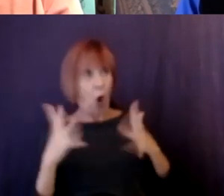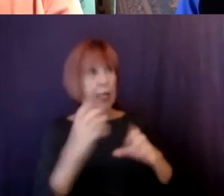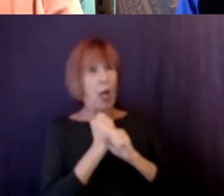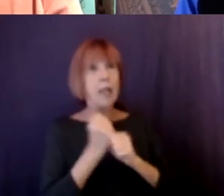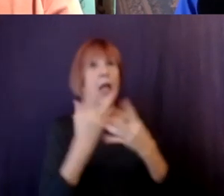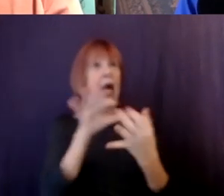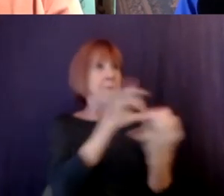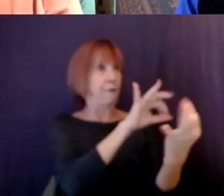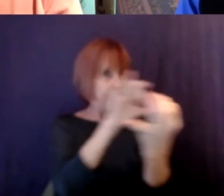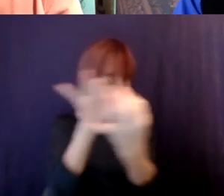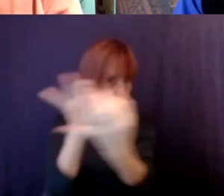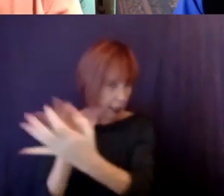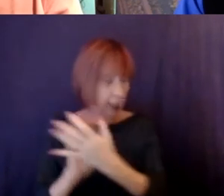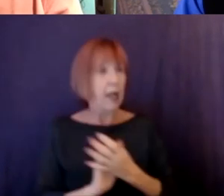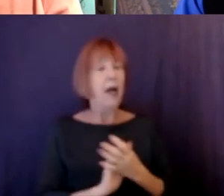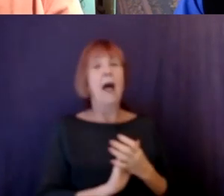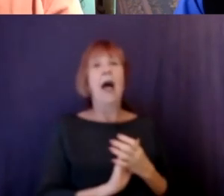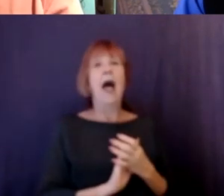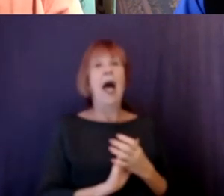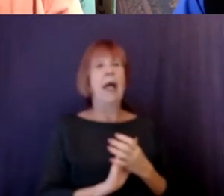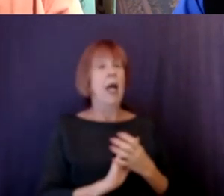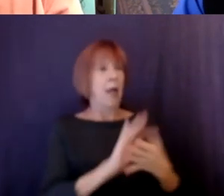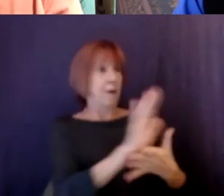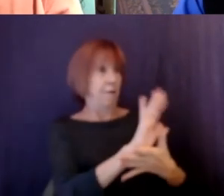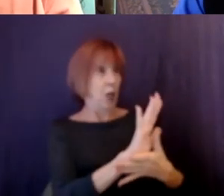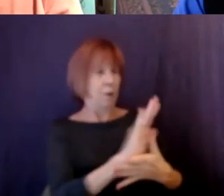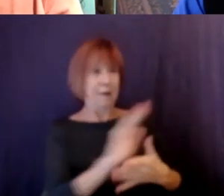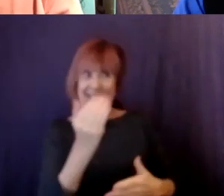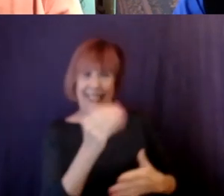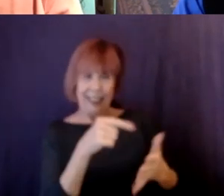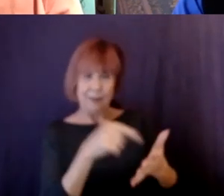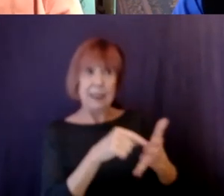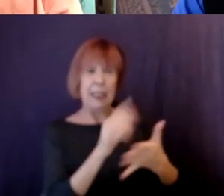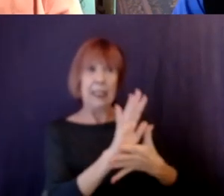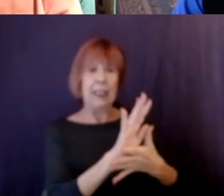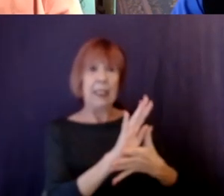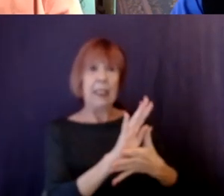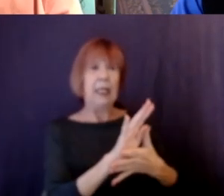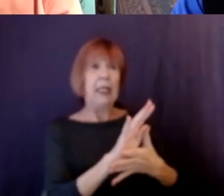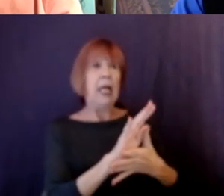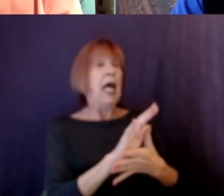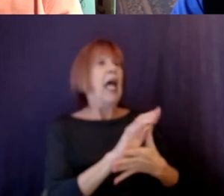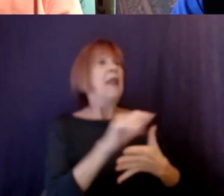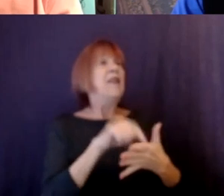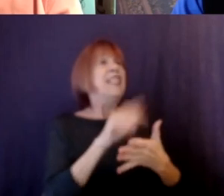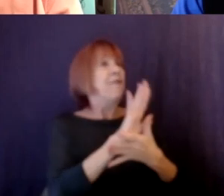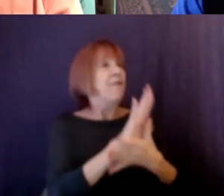And this seems to be, for a lot of people, the film that the disabled communities wanted to see.